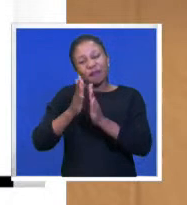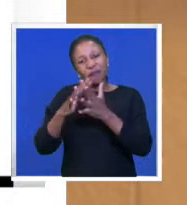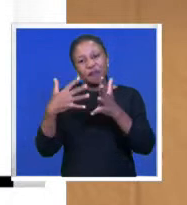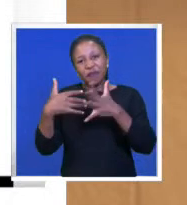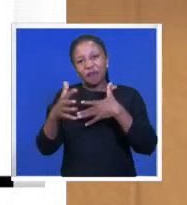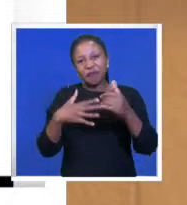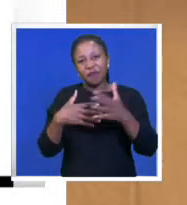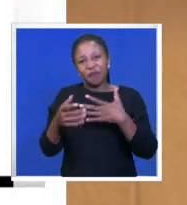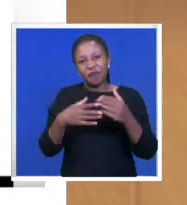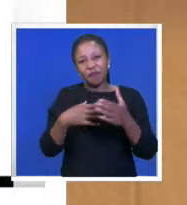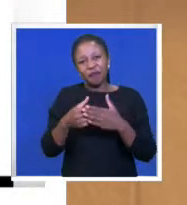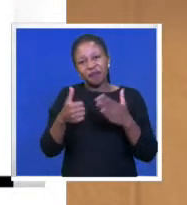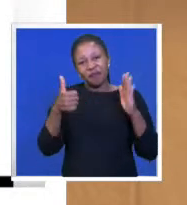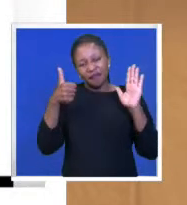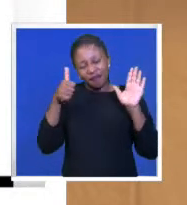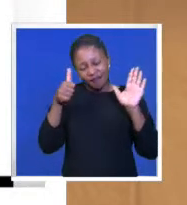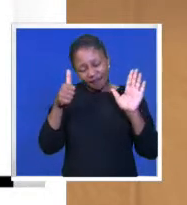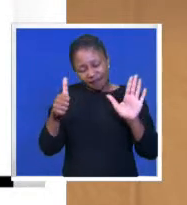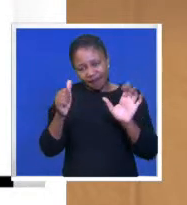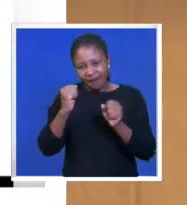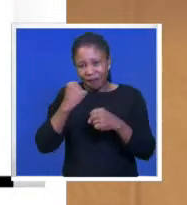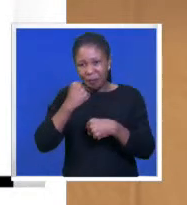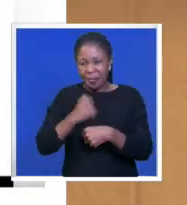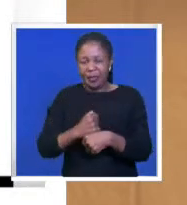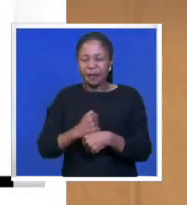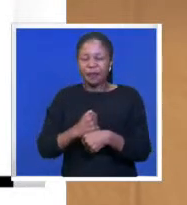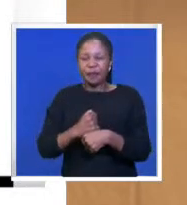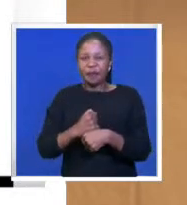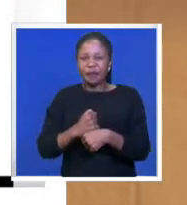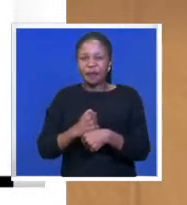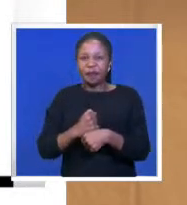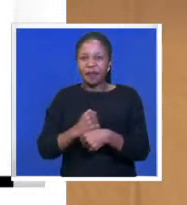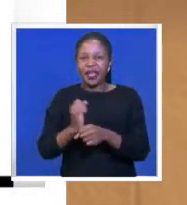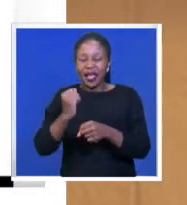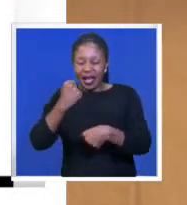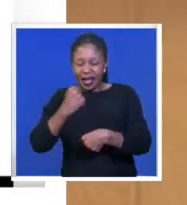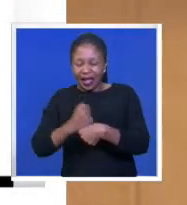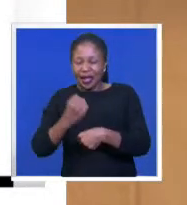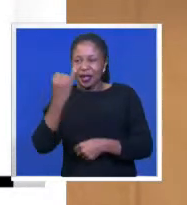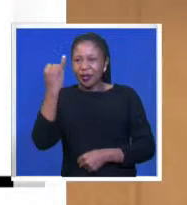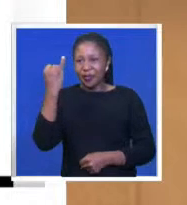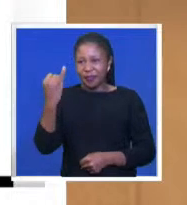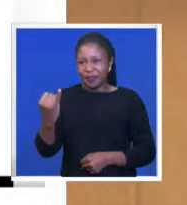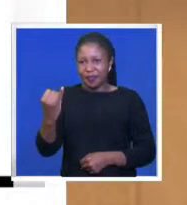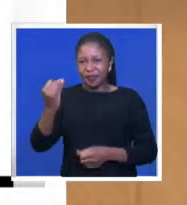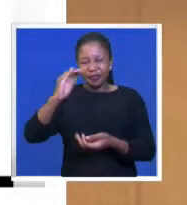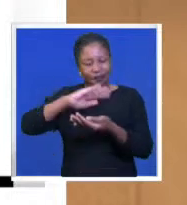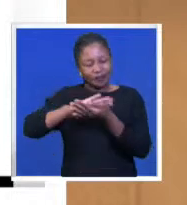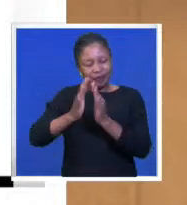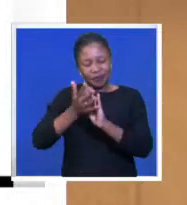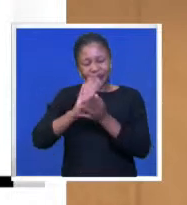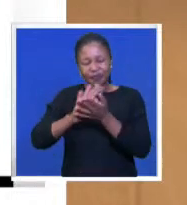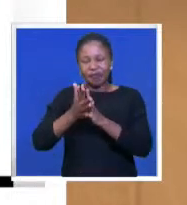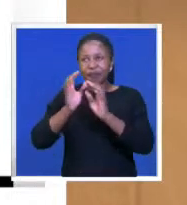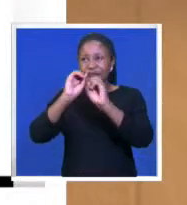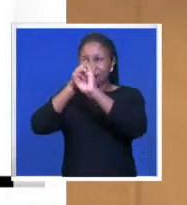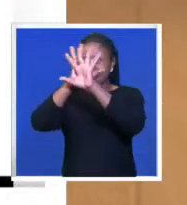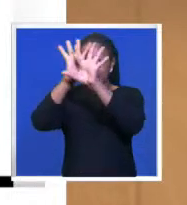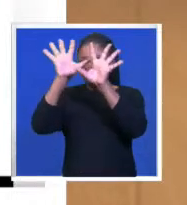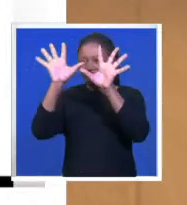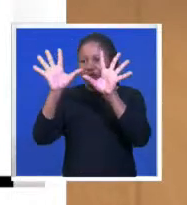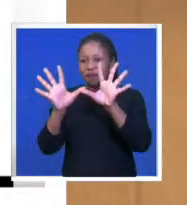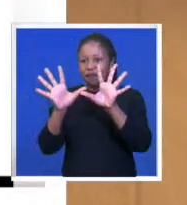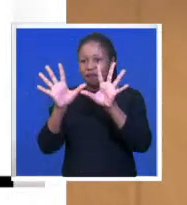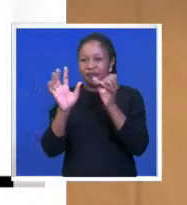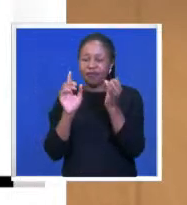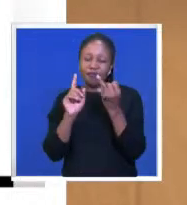the Bible tells us that God created light. And then on the second day, He